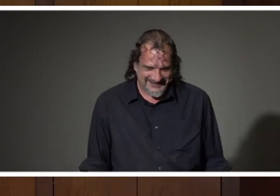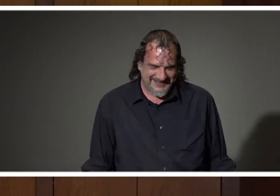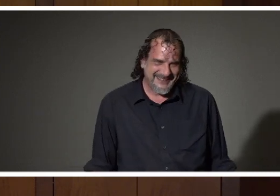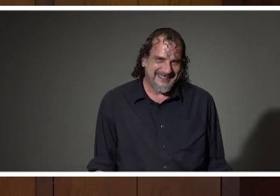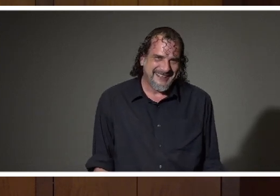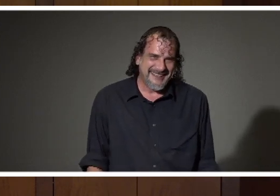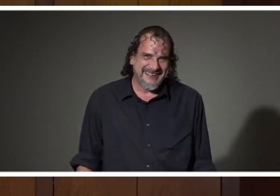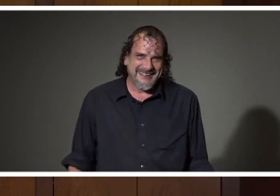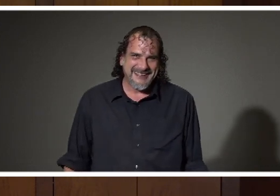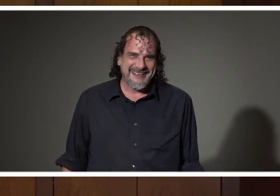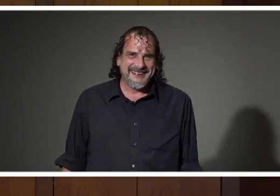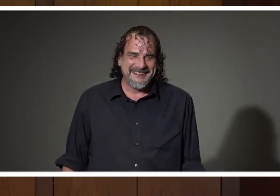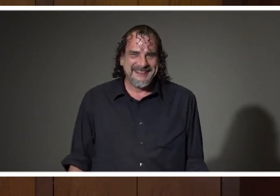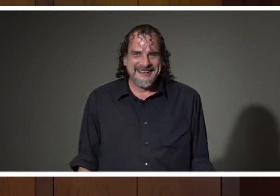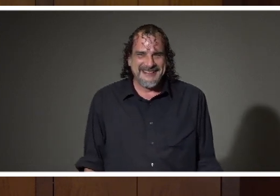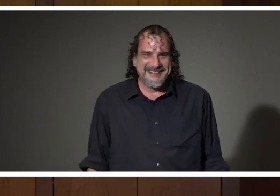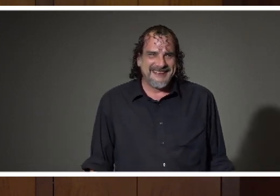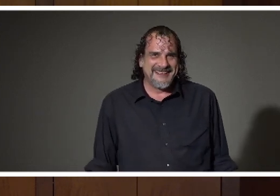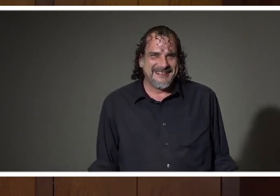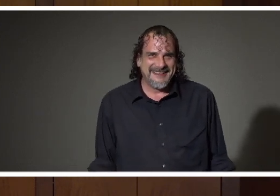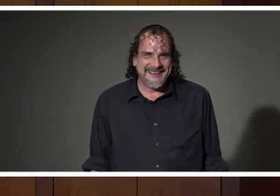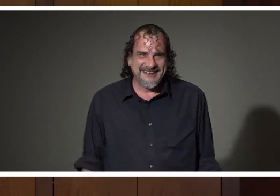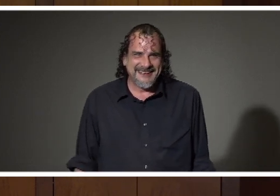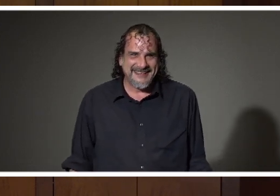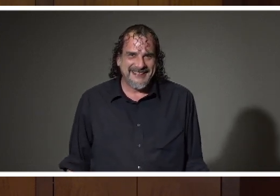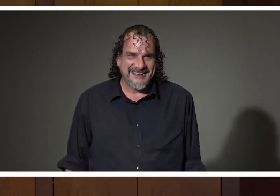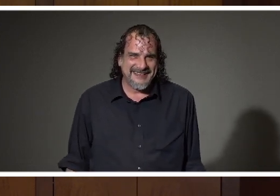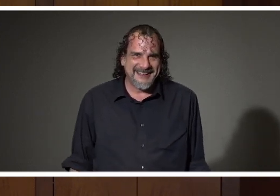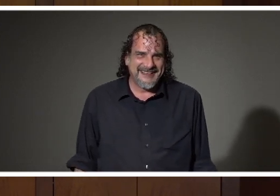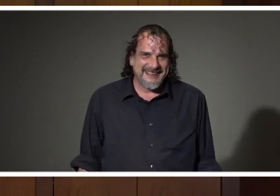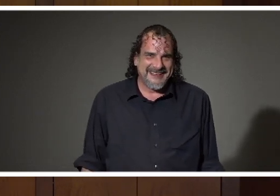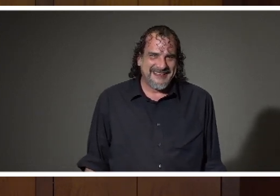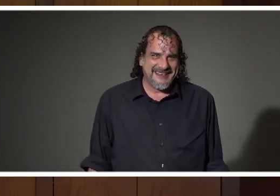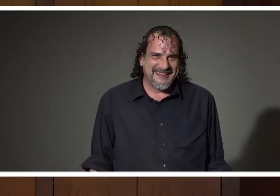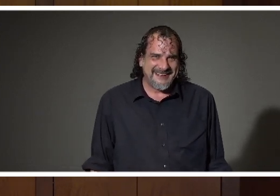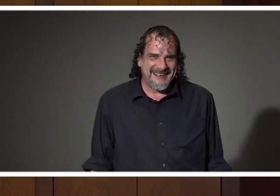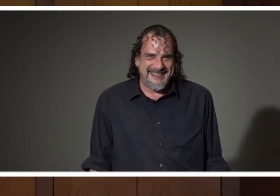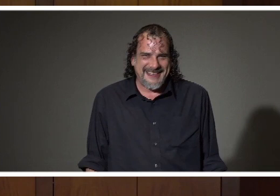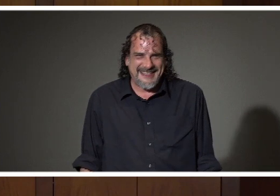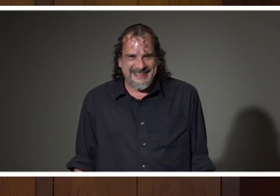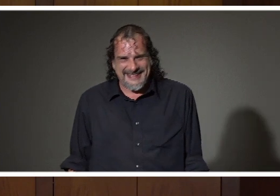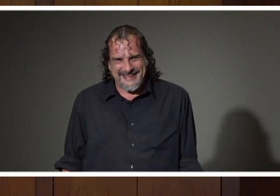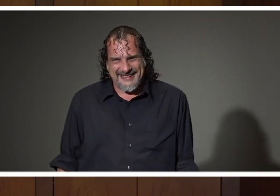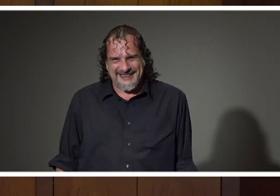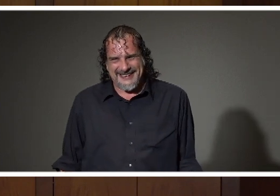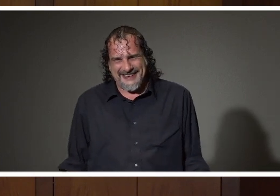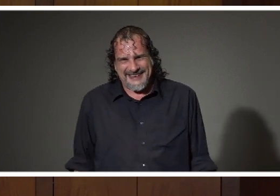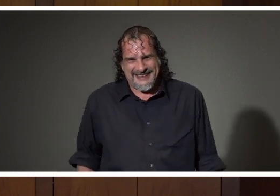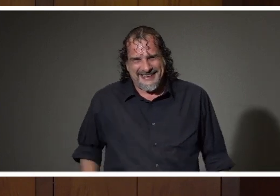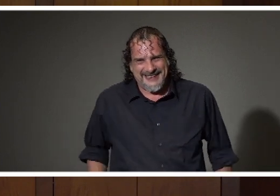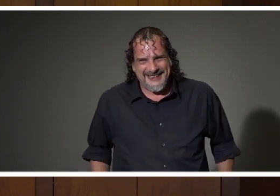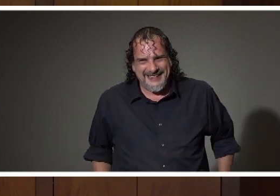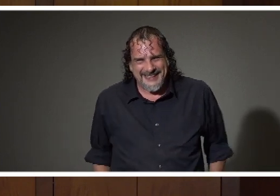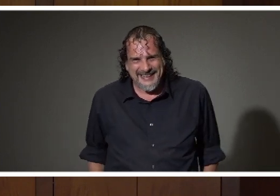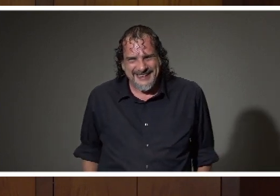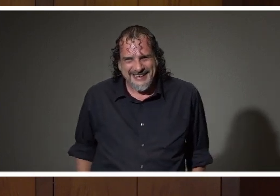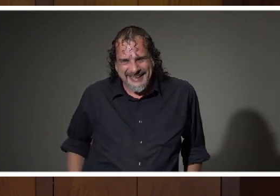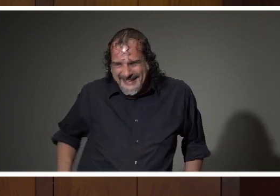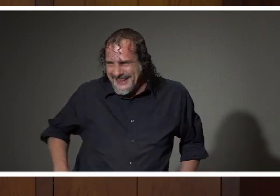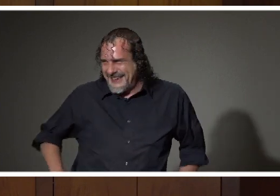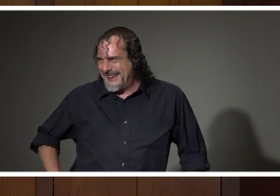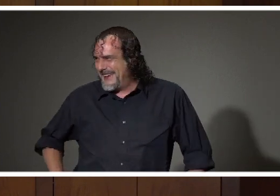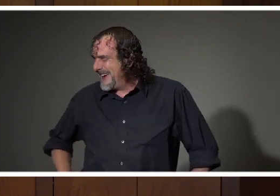Still working on the tour t-shirts. I was about to say, I still want the t-shirt. I do too. I'm cutting the sleeves off mine though. If I'm going all